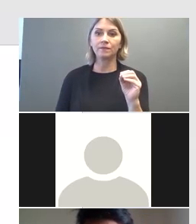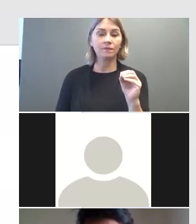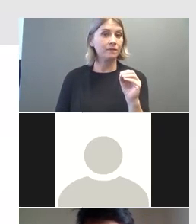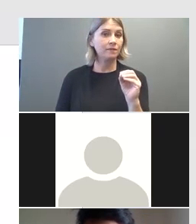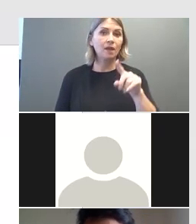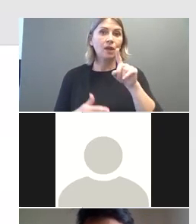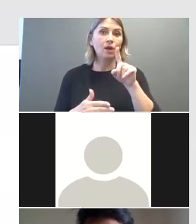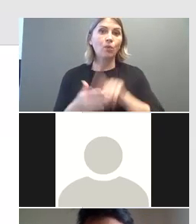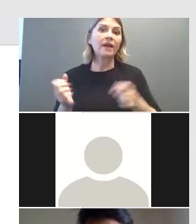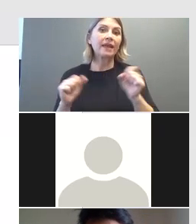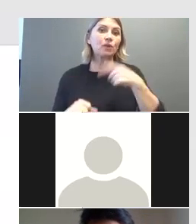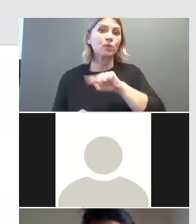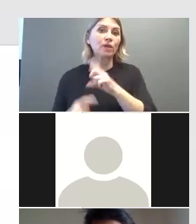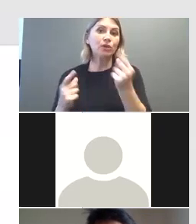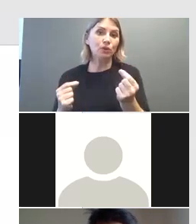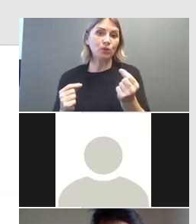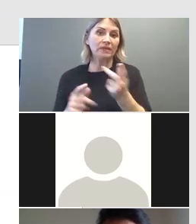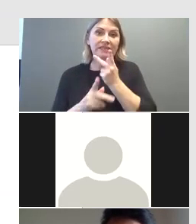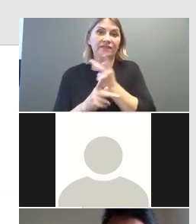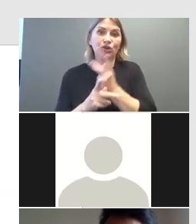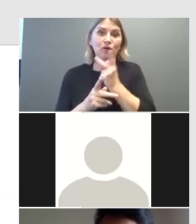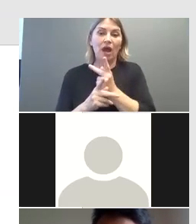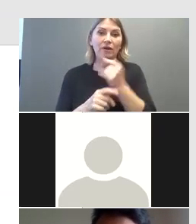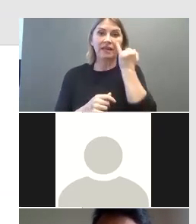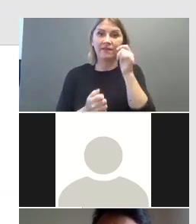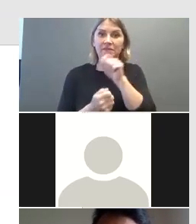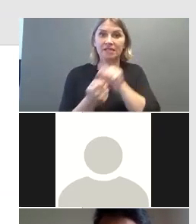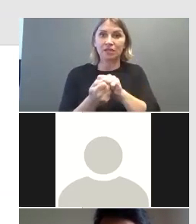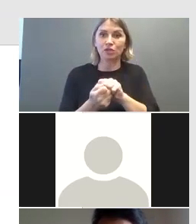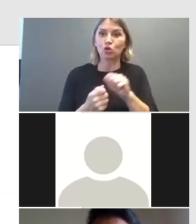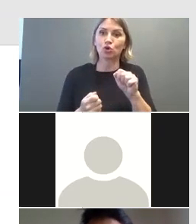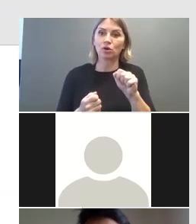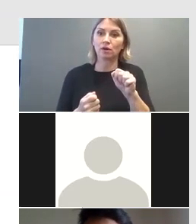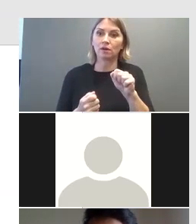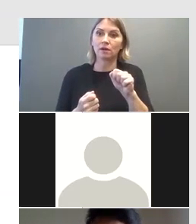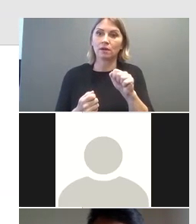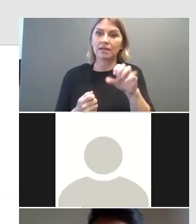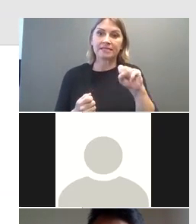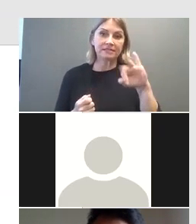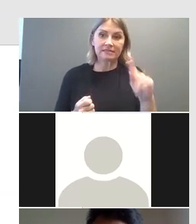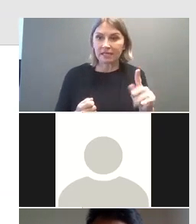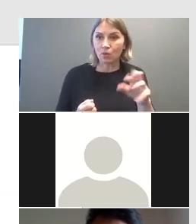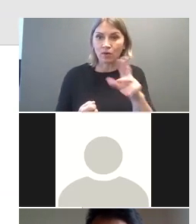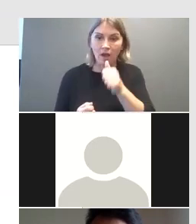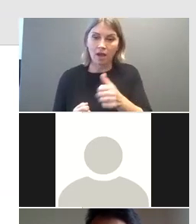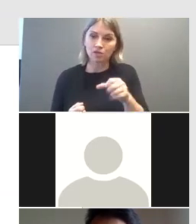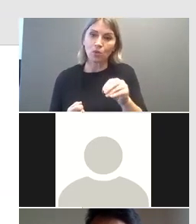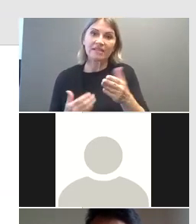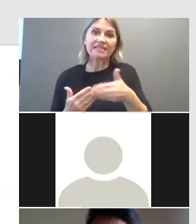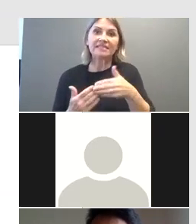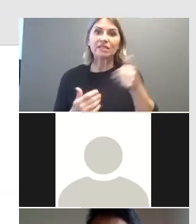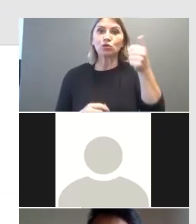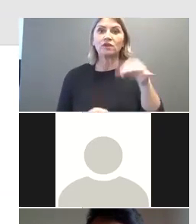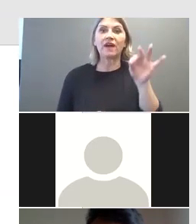what can we do in order to figure out that a particular node is in a sink? So it is easier to find